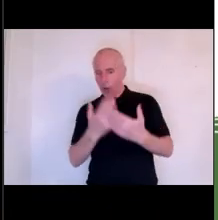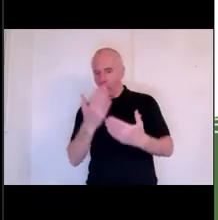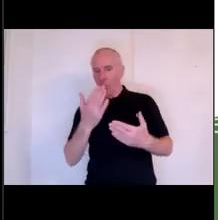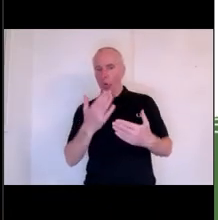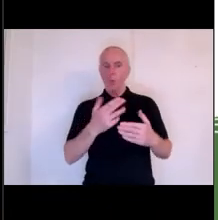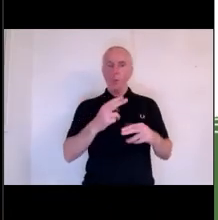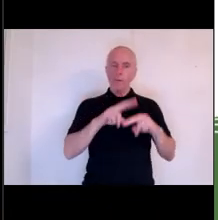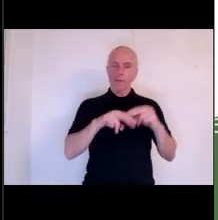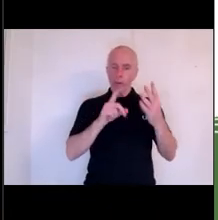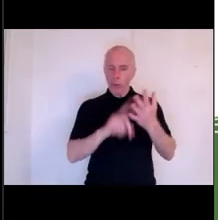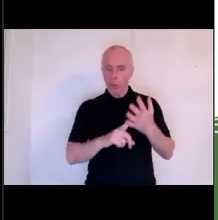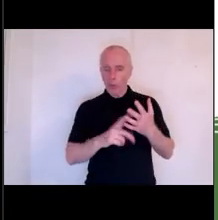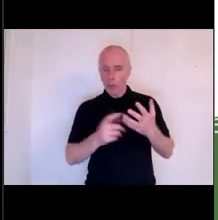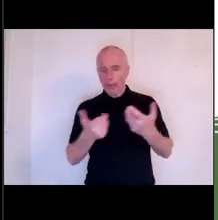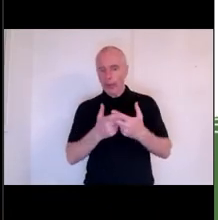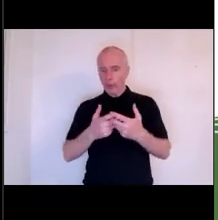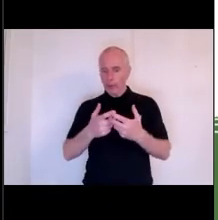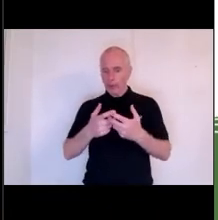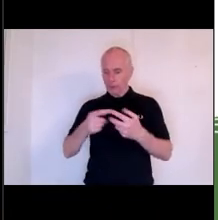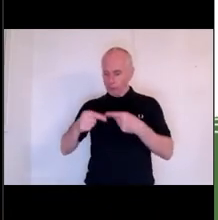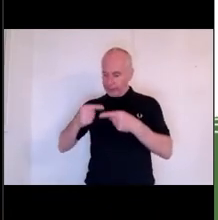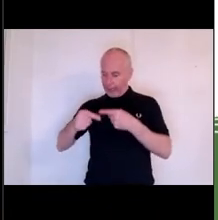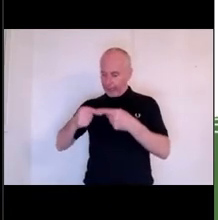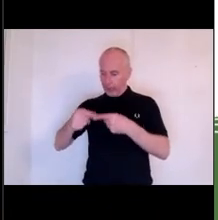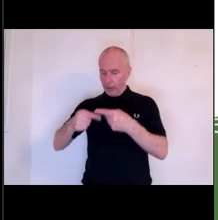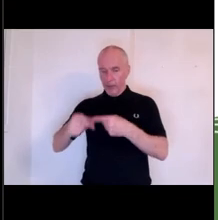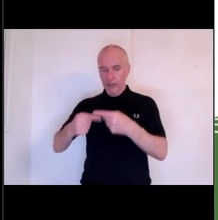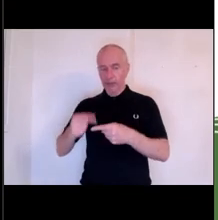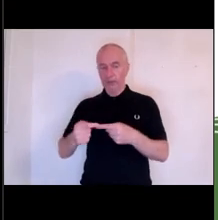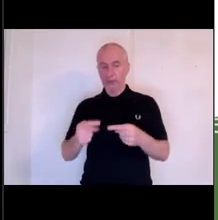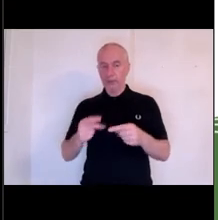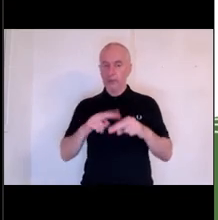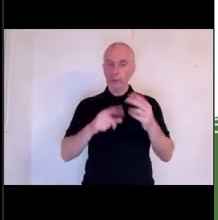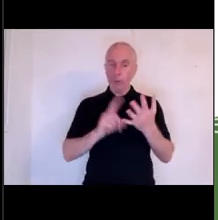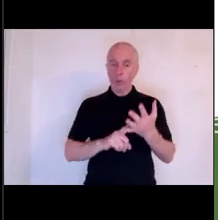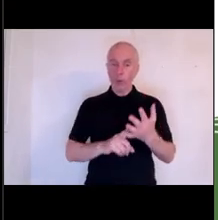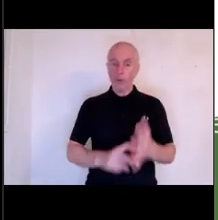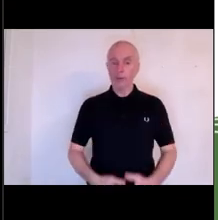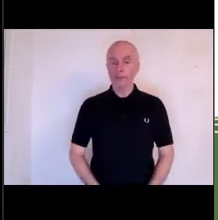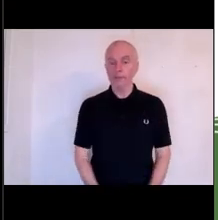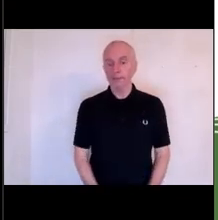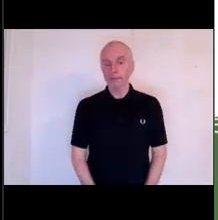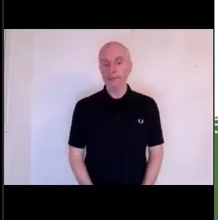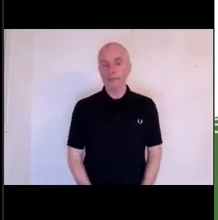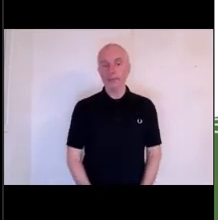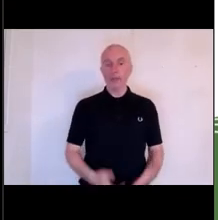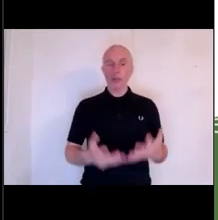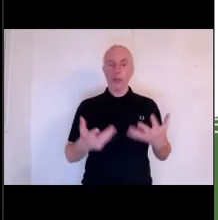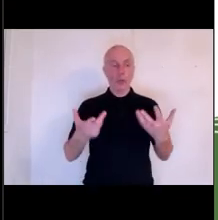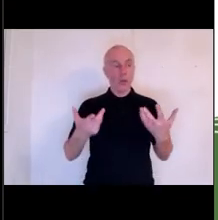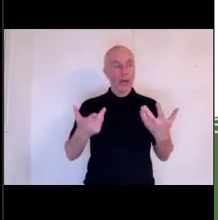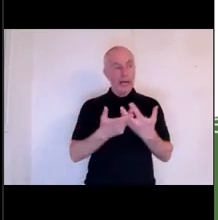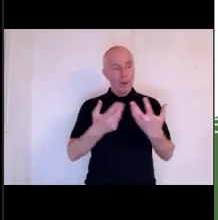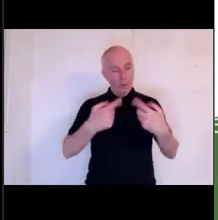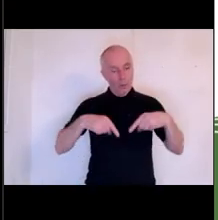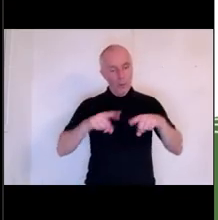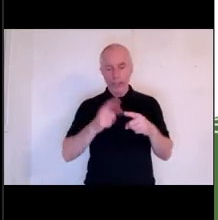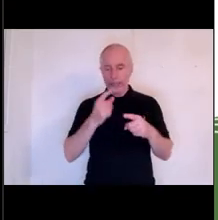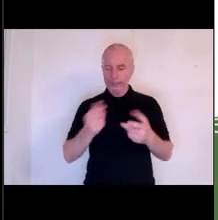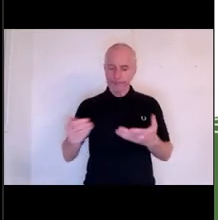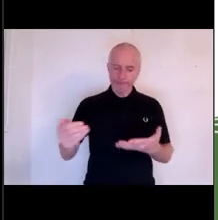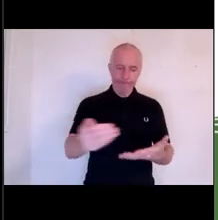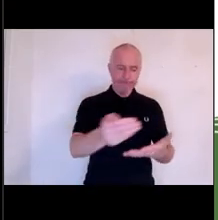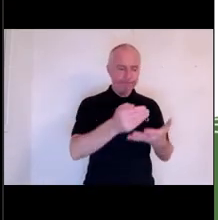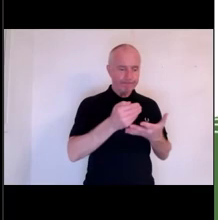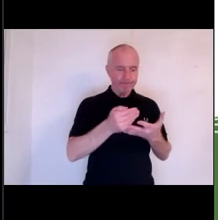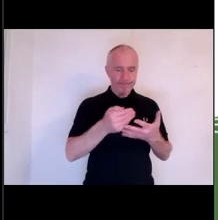recycle that nuclear fuel. And so we're looking at ways we can collect that data and also how we